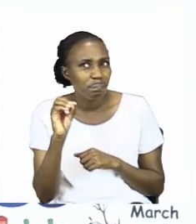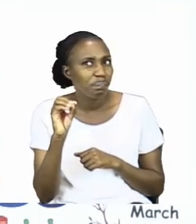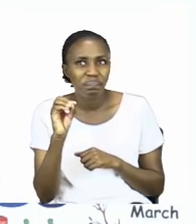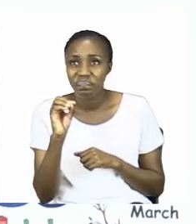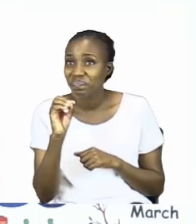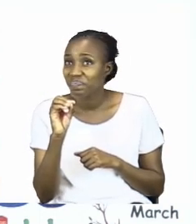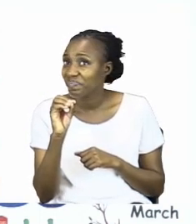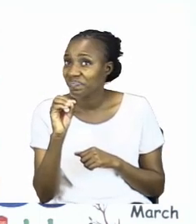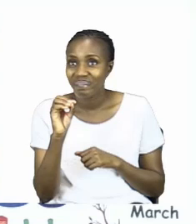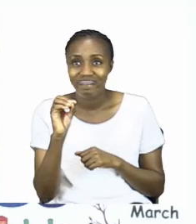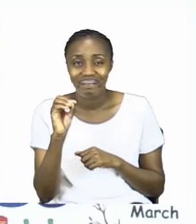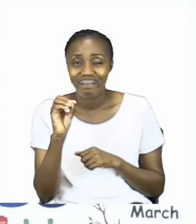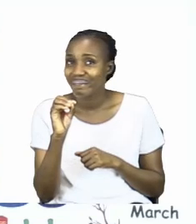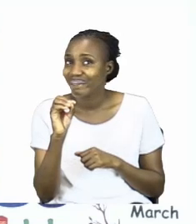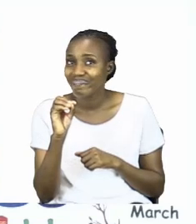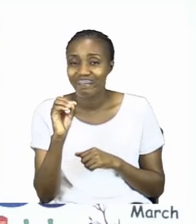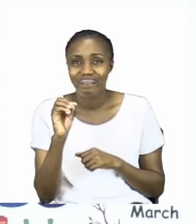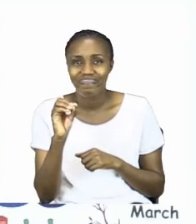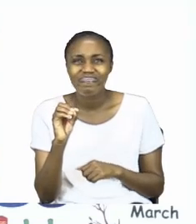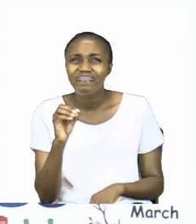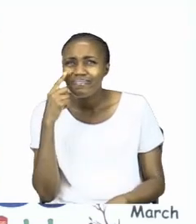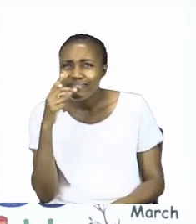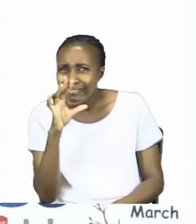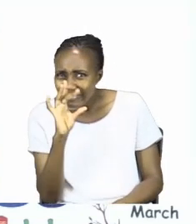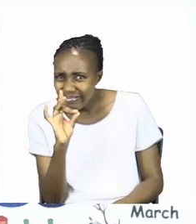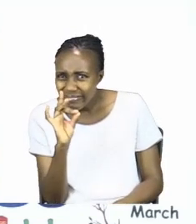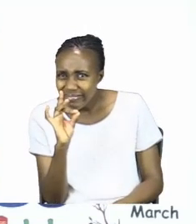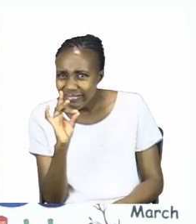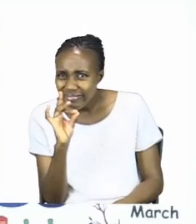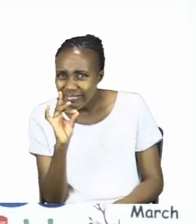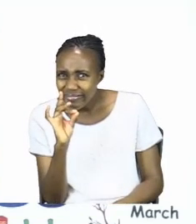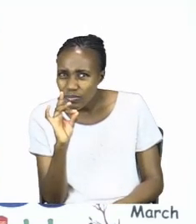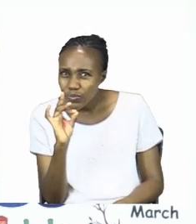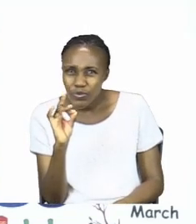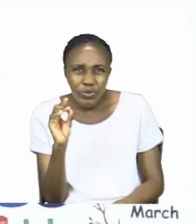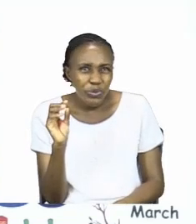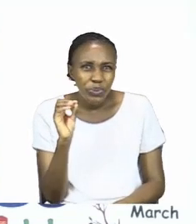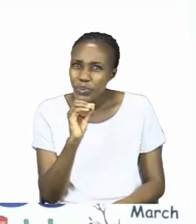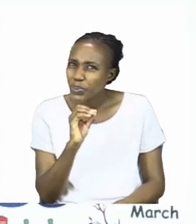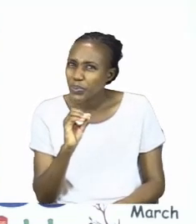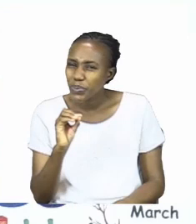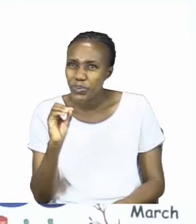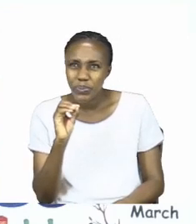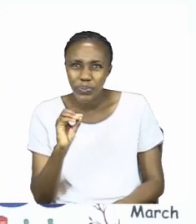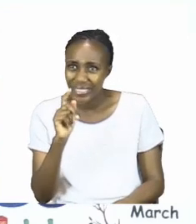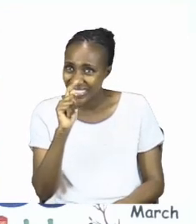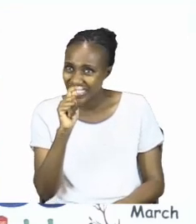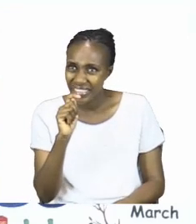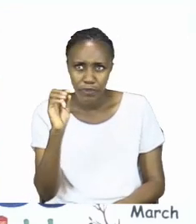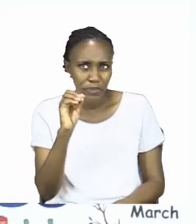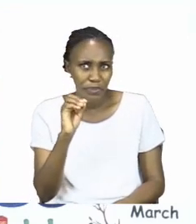start with 9? No. Let's go down. 8. Are there any friends